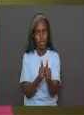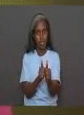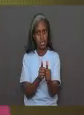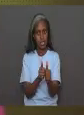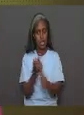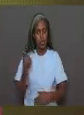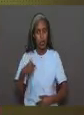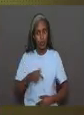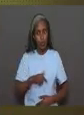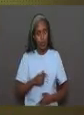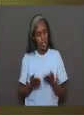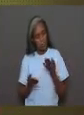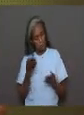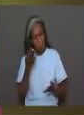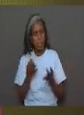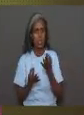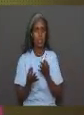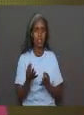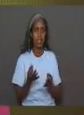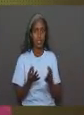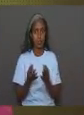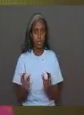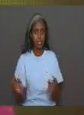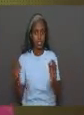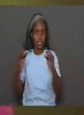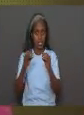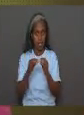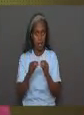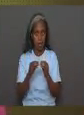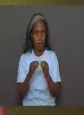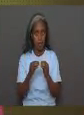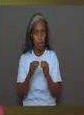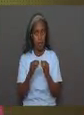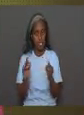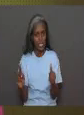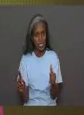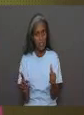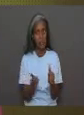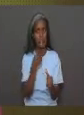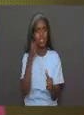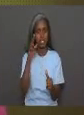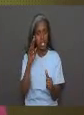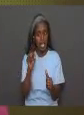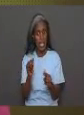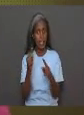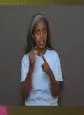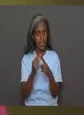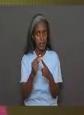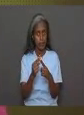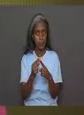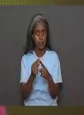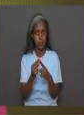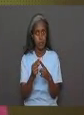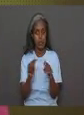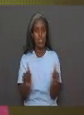sequence, we may express the sum of the first n